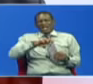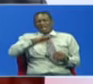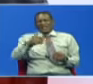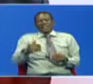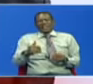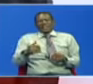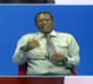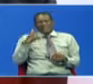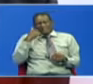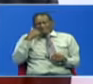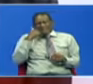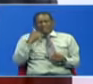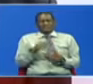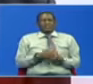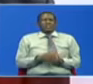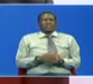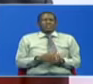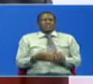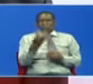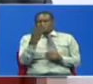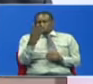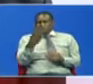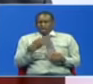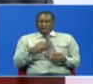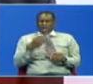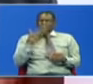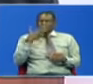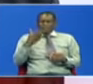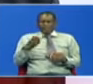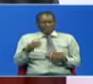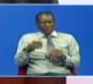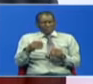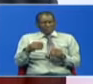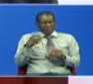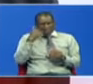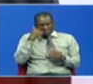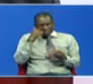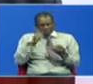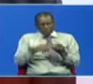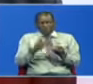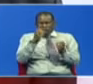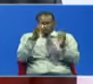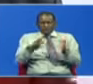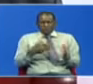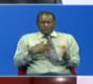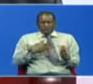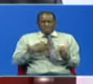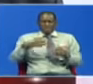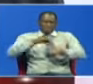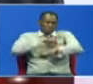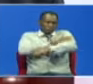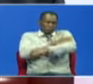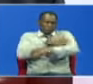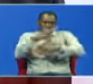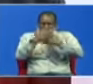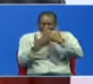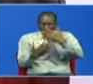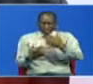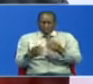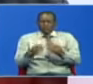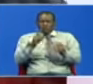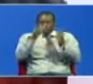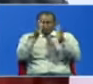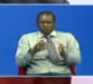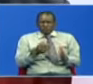medical conditions, with four having diabetes mellitus, one having hypertension, one